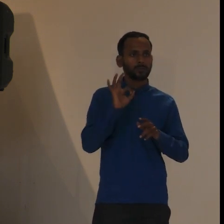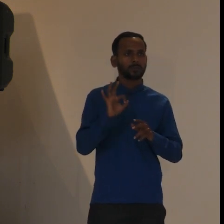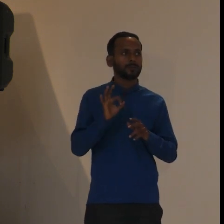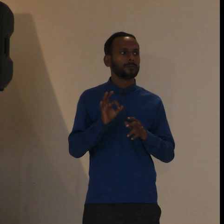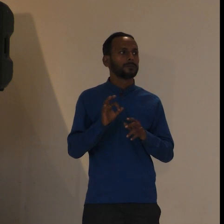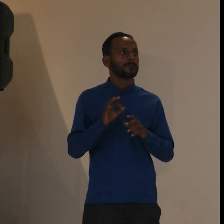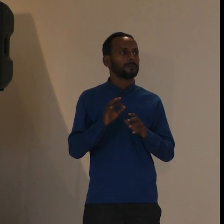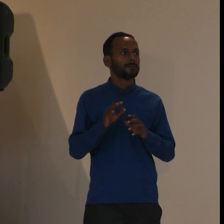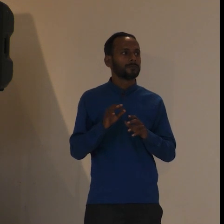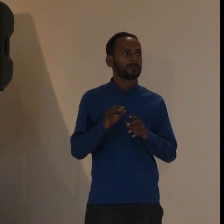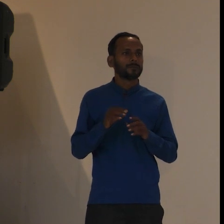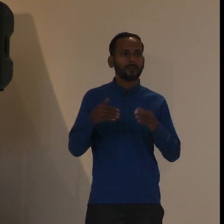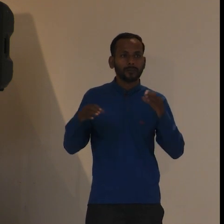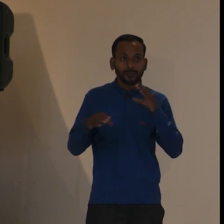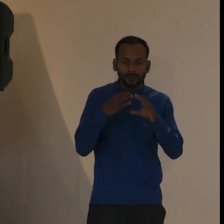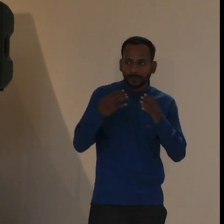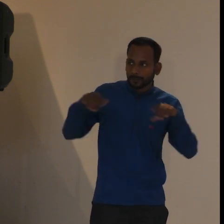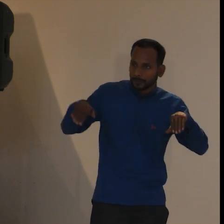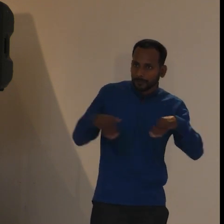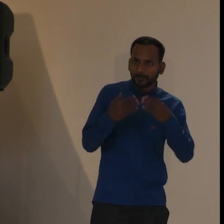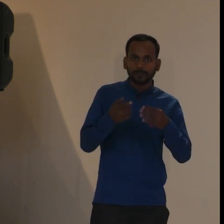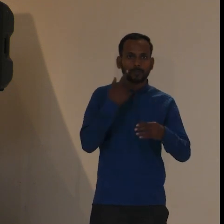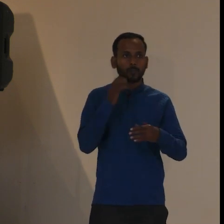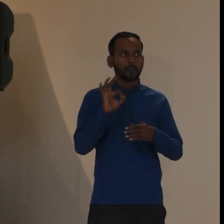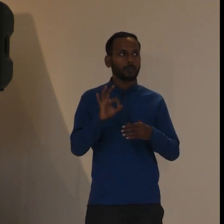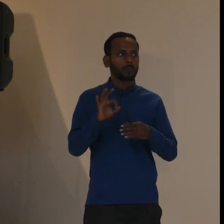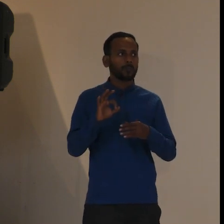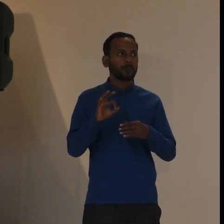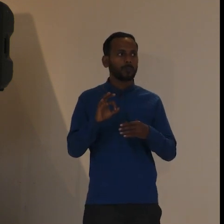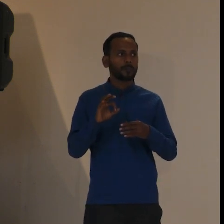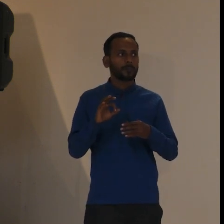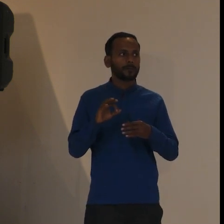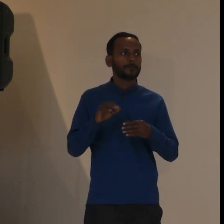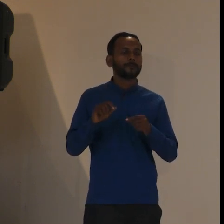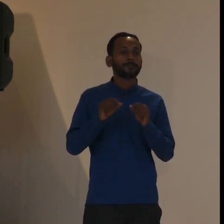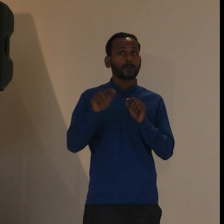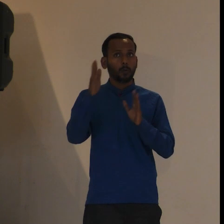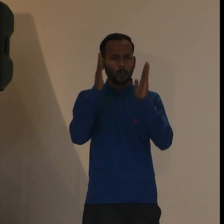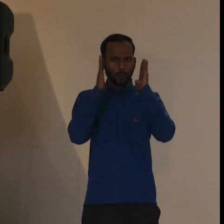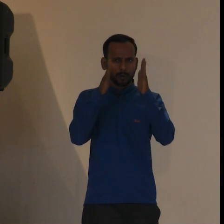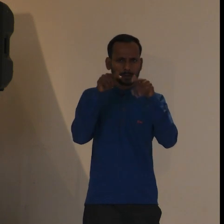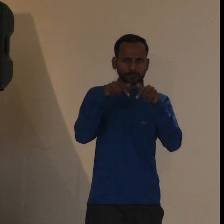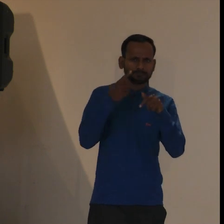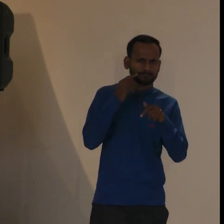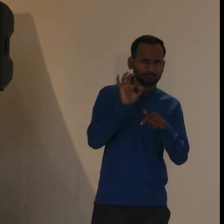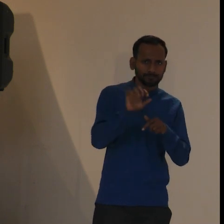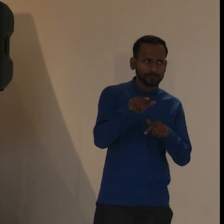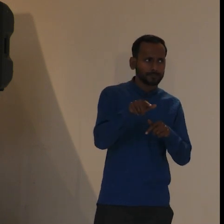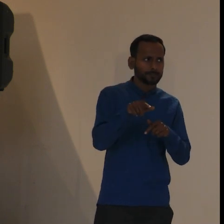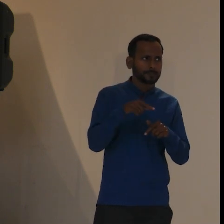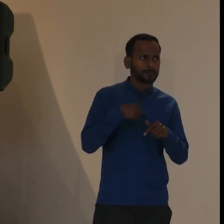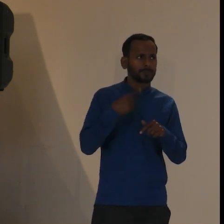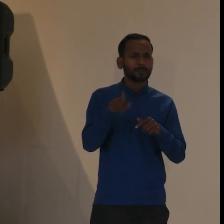who donated the object to the museum found the object. Yeah, so he was a priest in a seminary, and he found the object in his